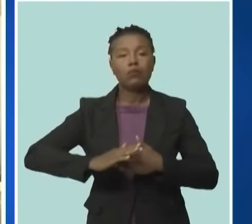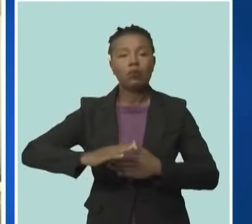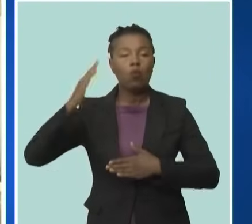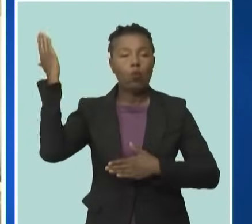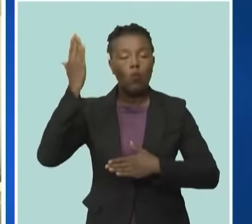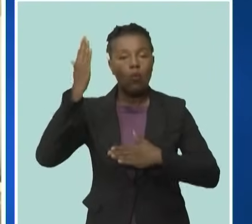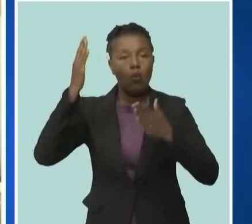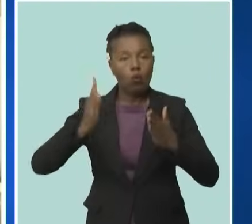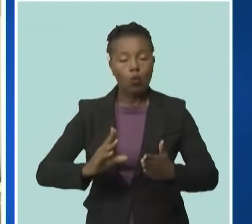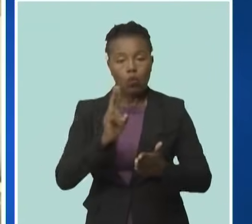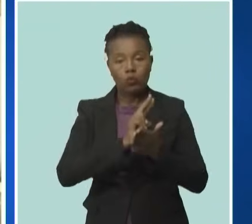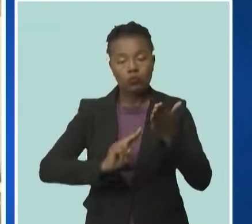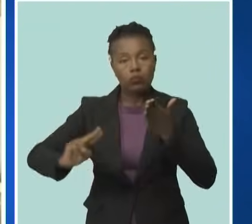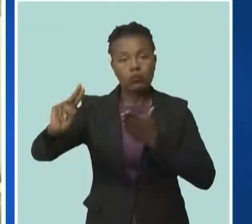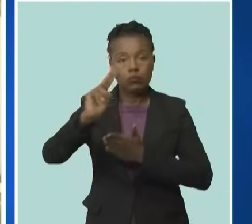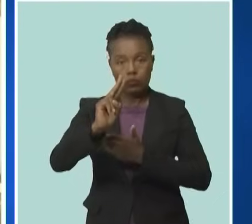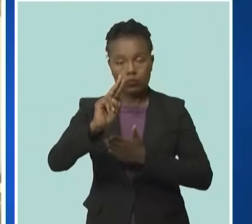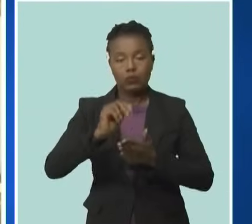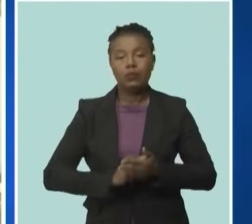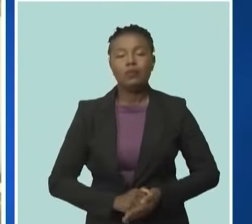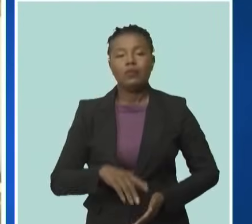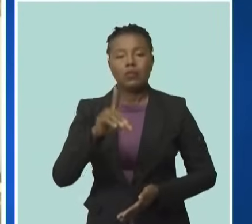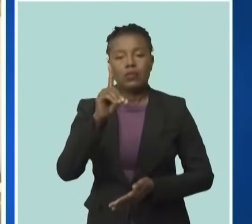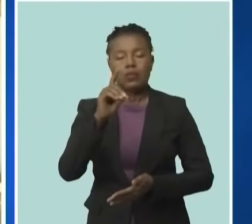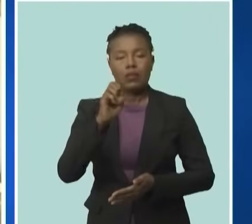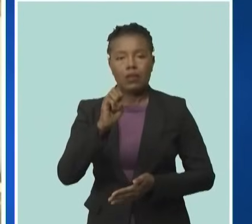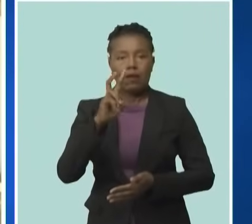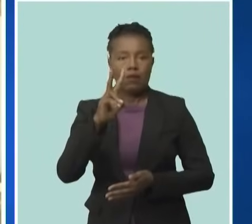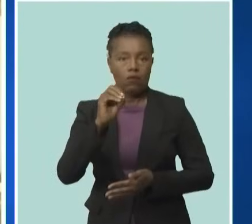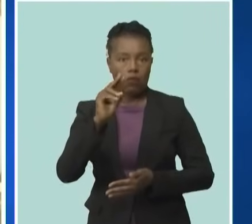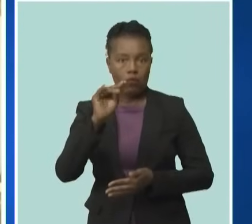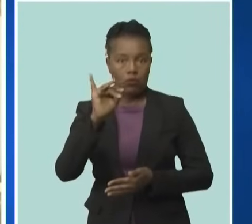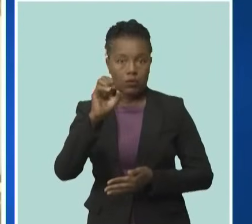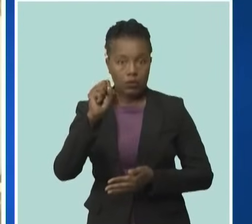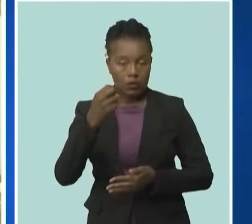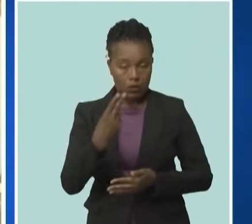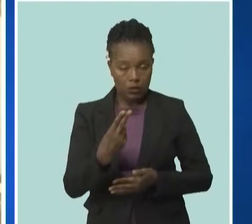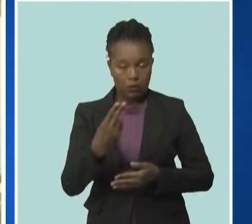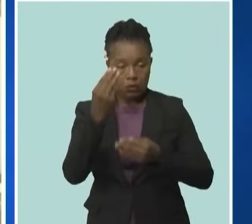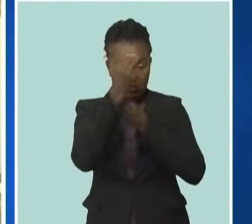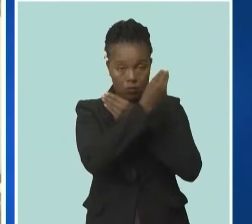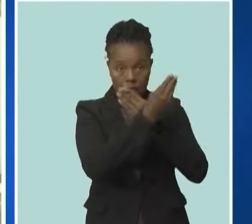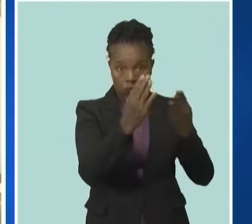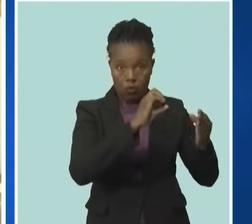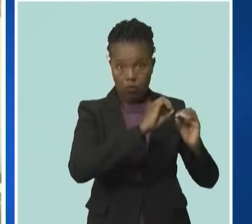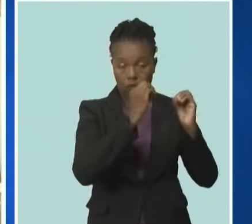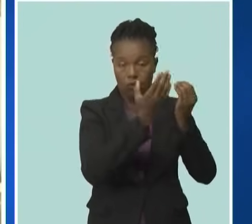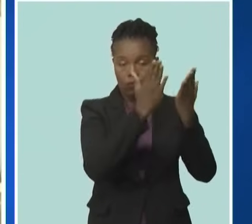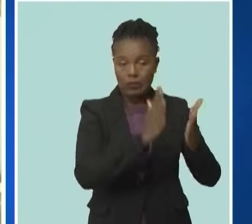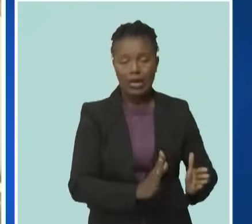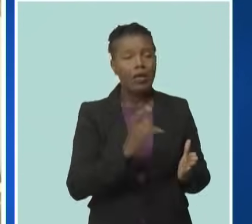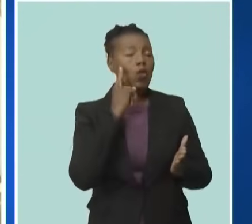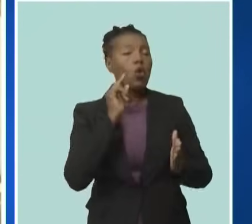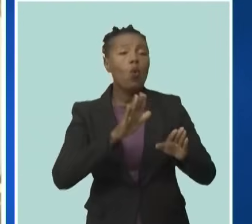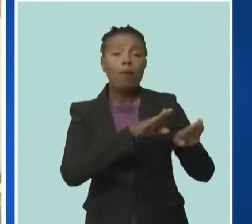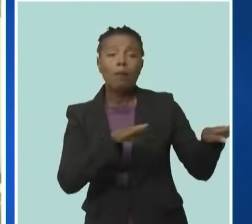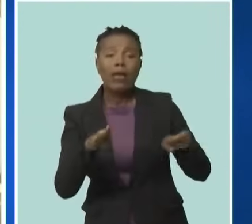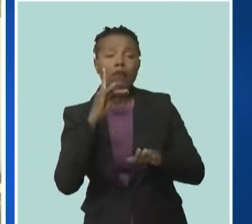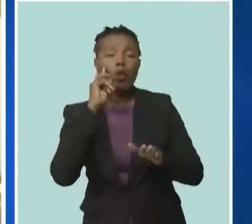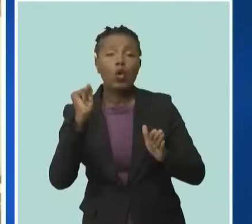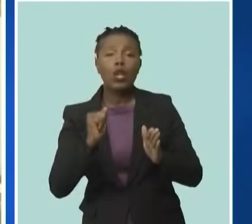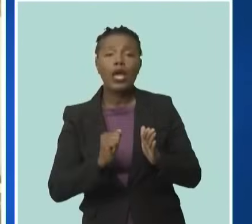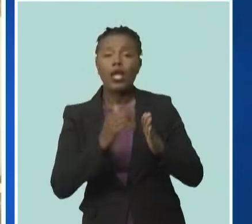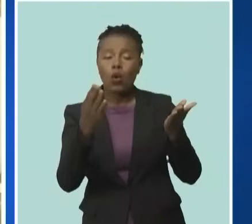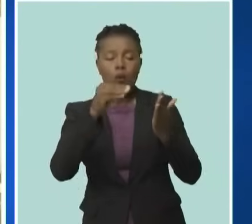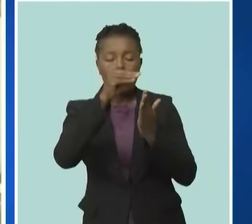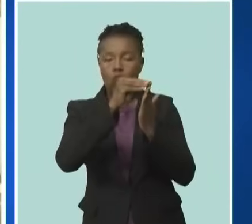West Indies, Professor Dwayne Devonish, tells the officers that their behavior is their biography. I can put together a